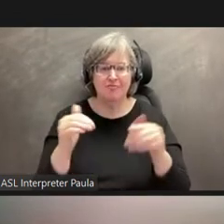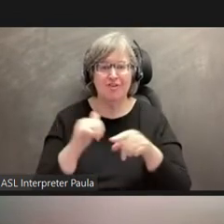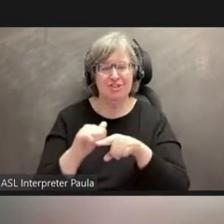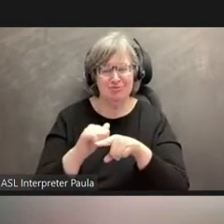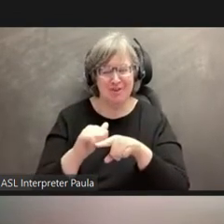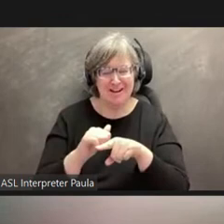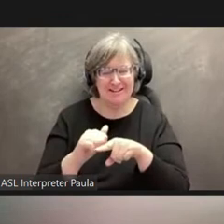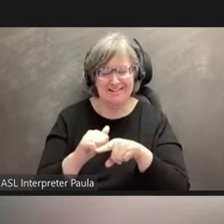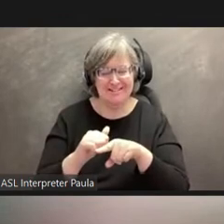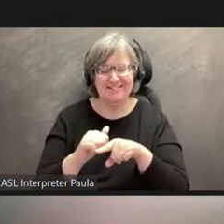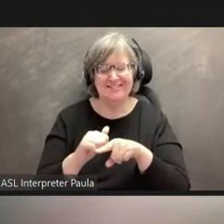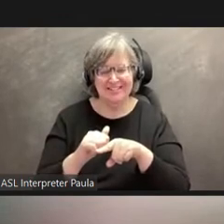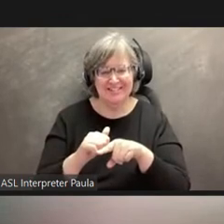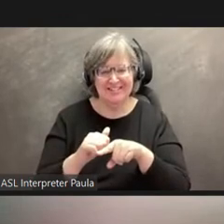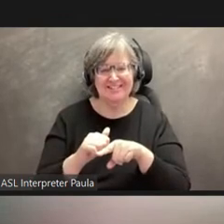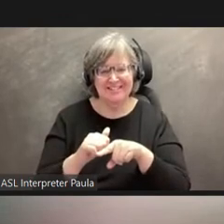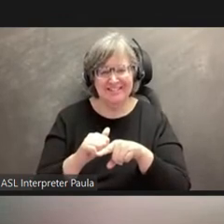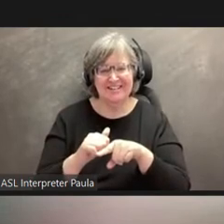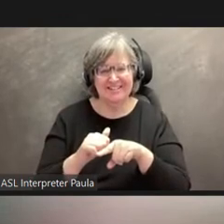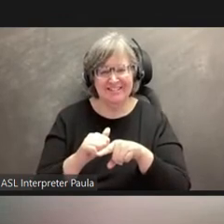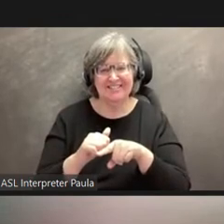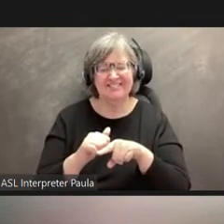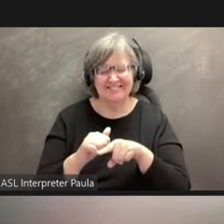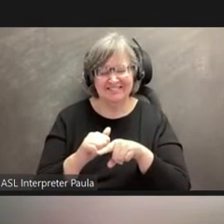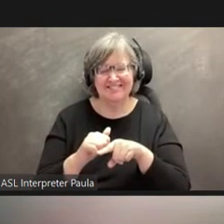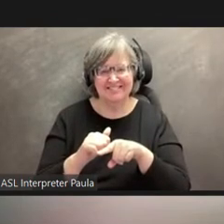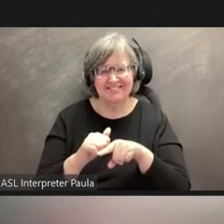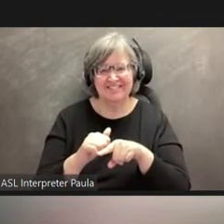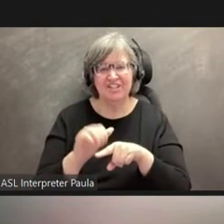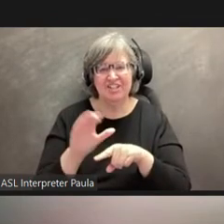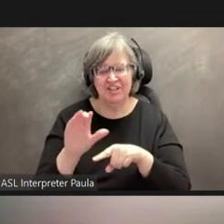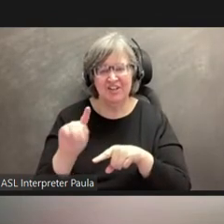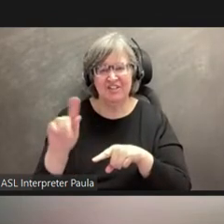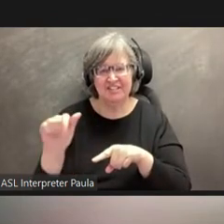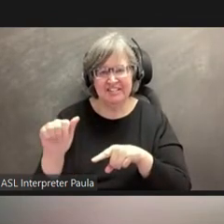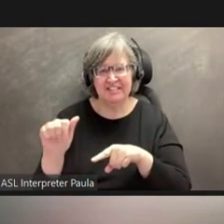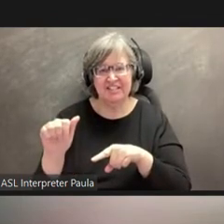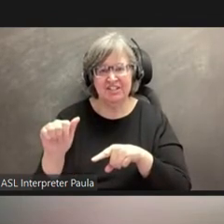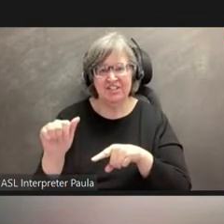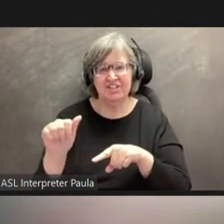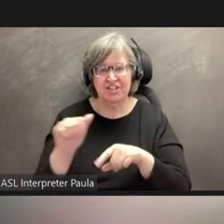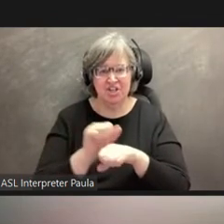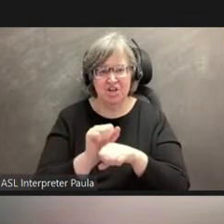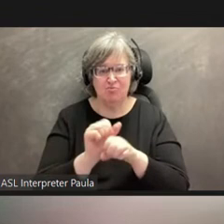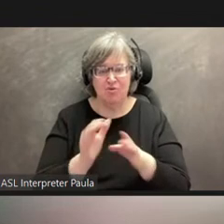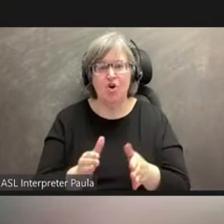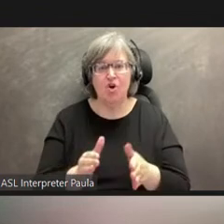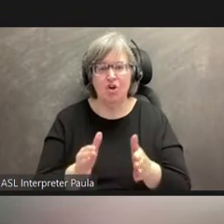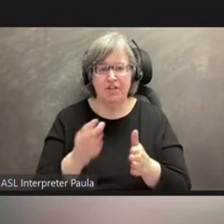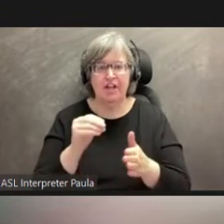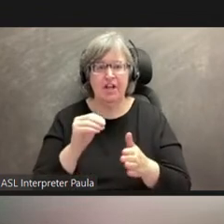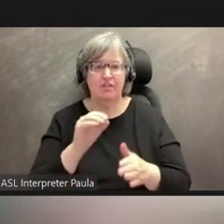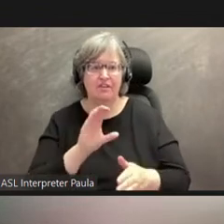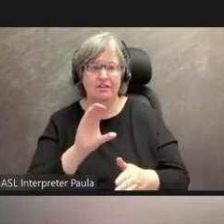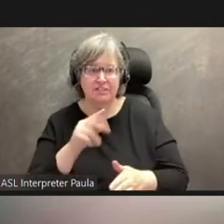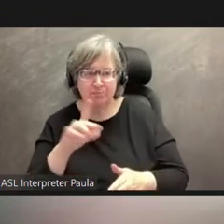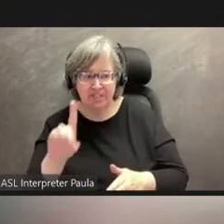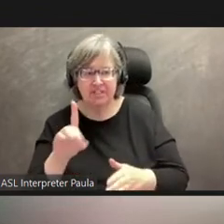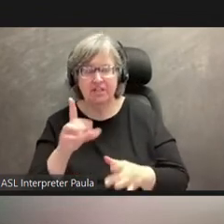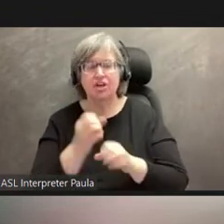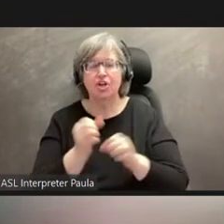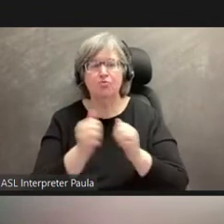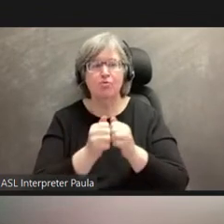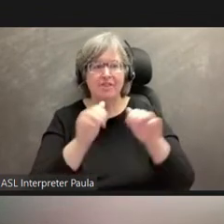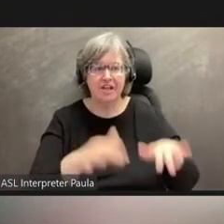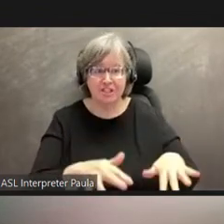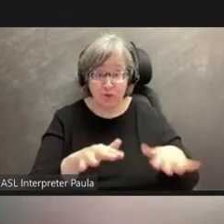training that, you know, CTA employees get and that the police are getting with the